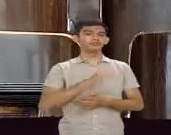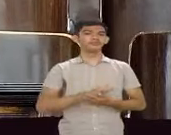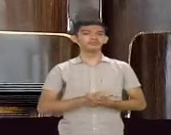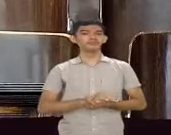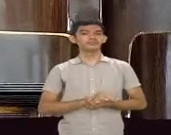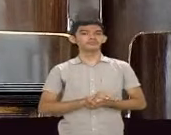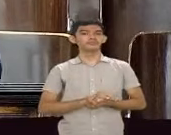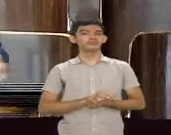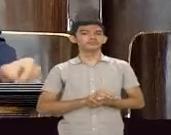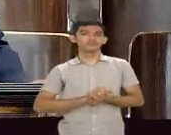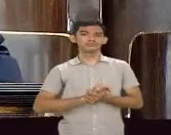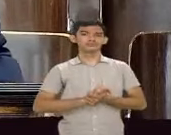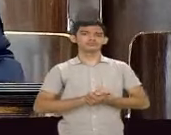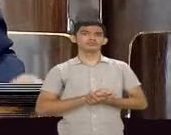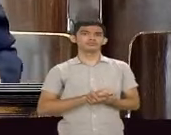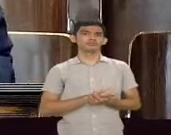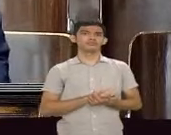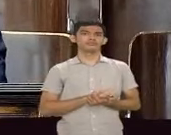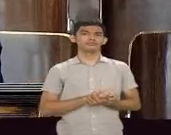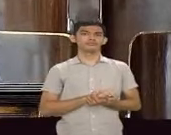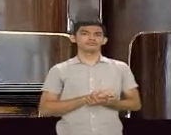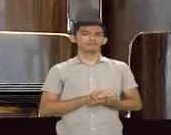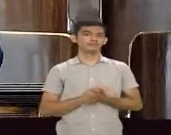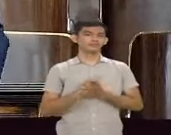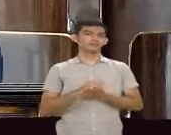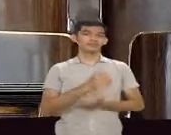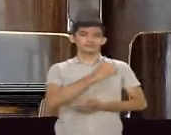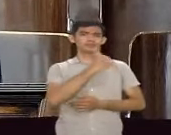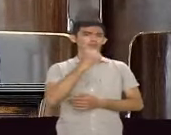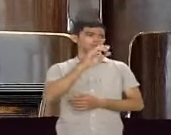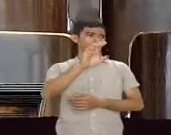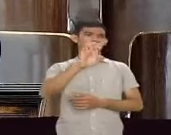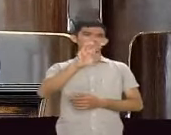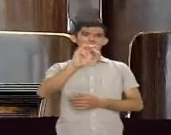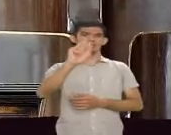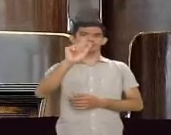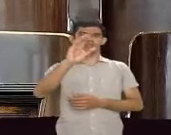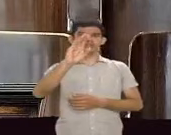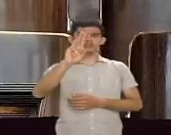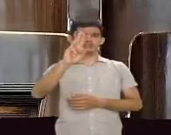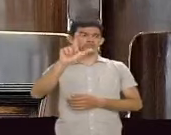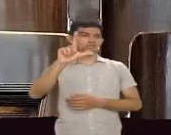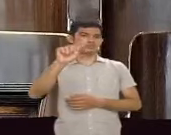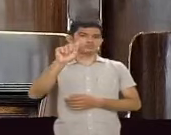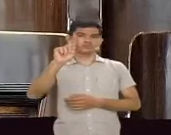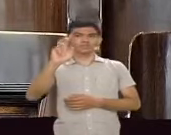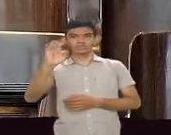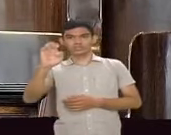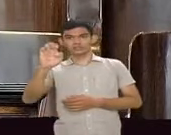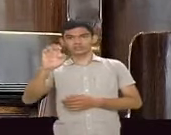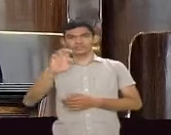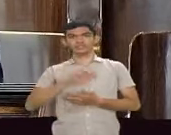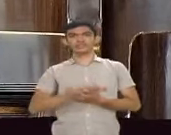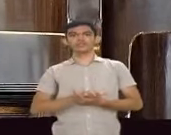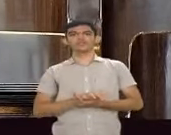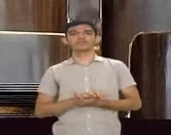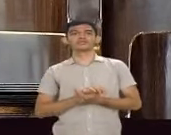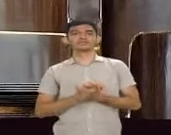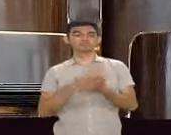dogma of the Immaculate Conception. But it was